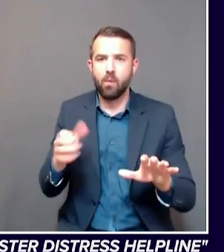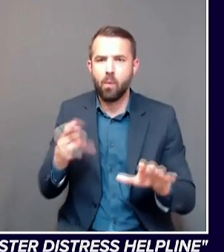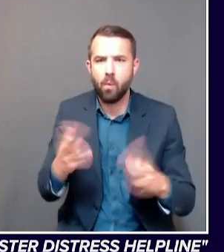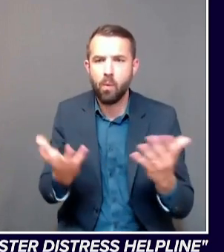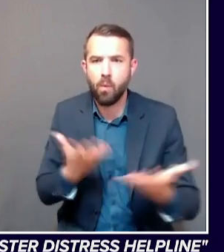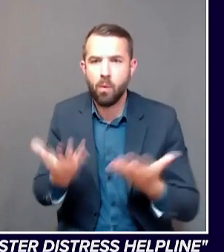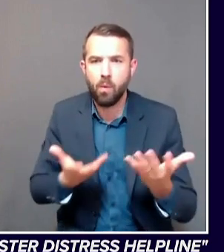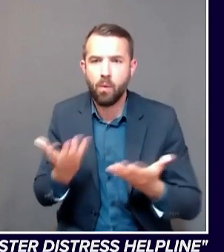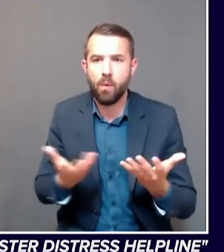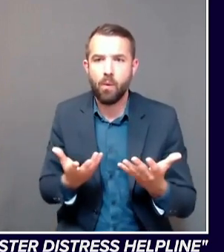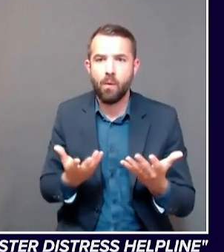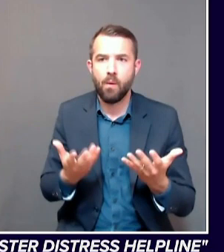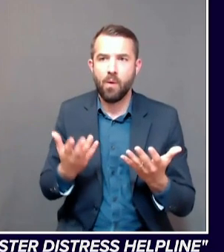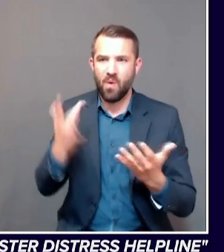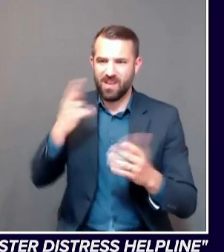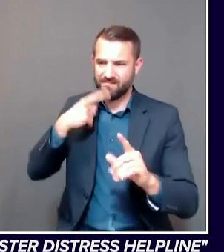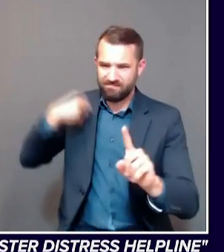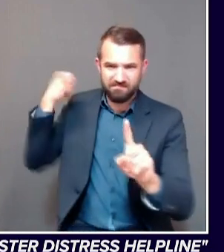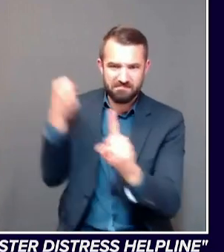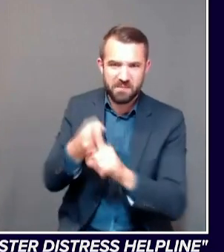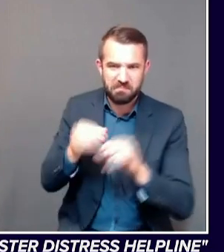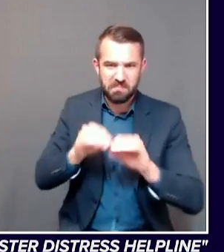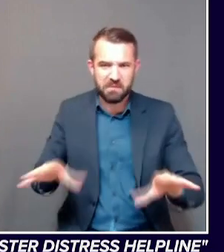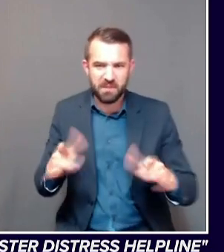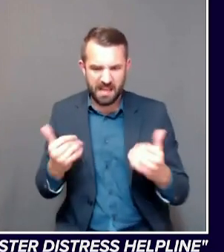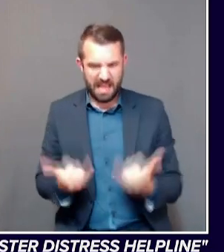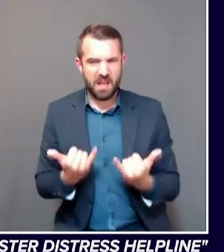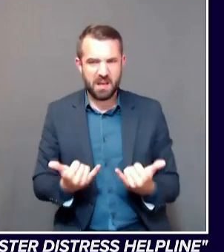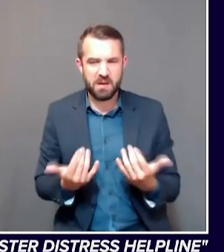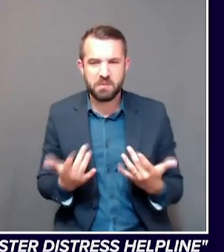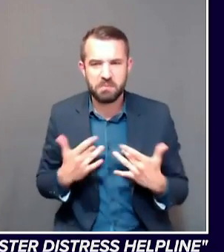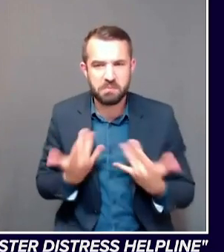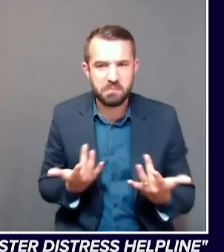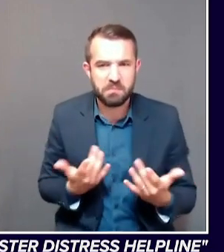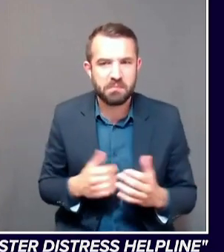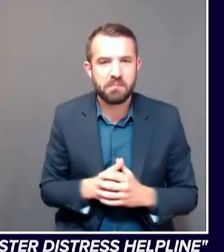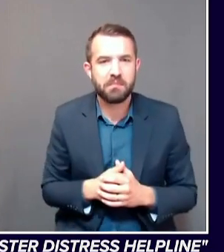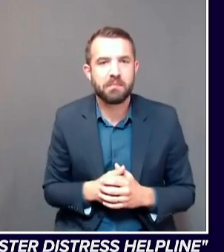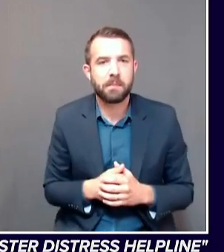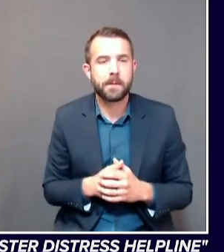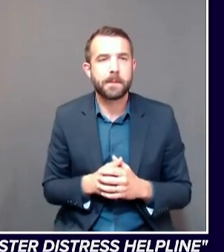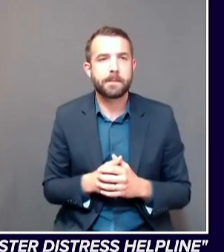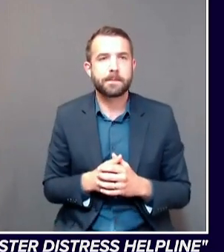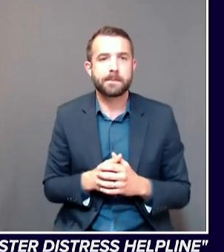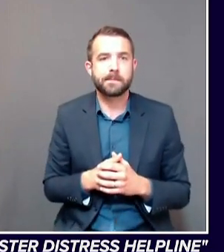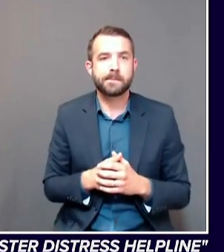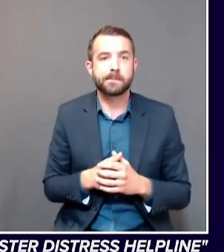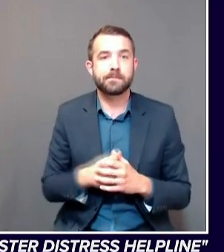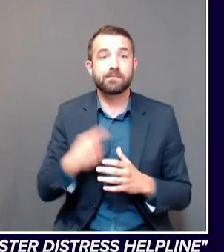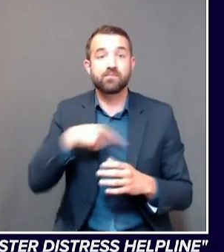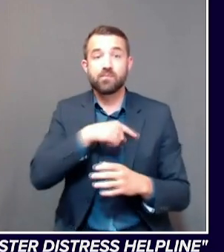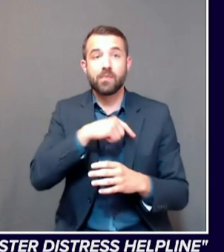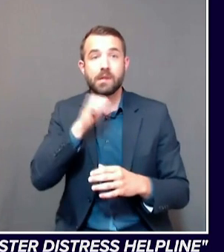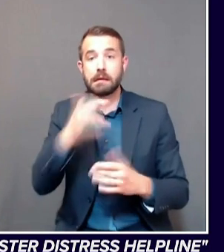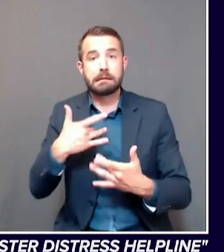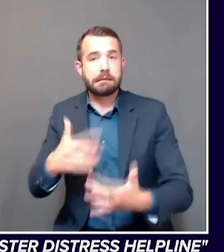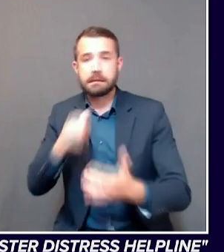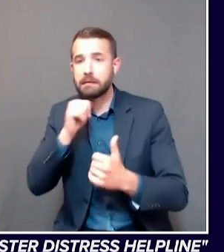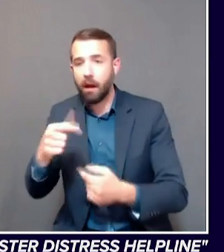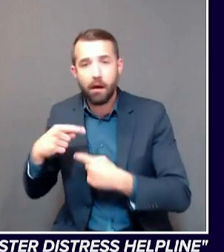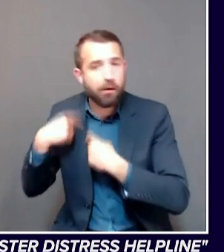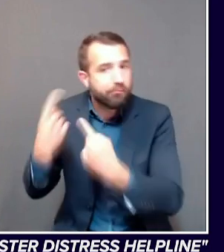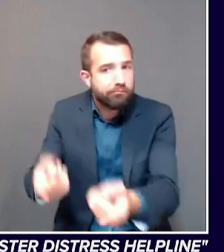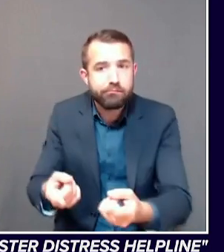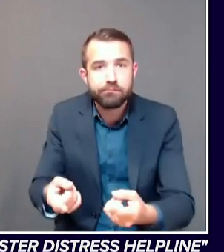No, the short answer is that it wasn't. And as you're aware, it's a large campus, and they had been reporting those cases